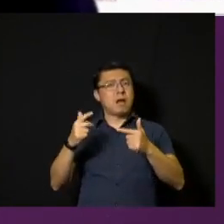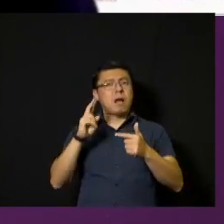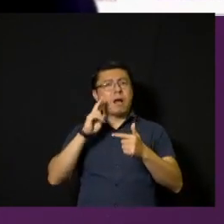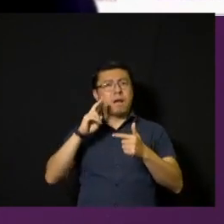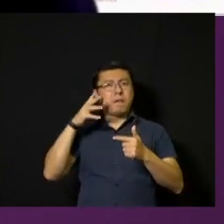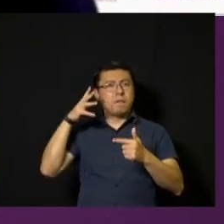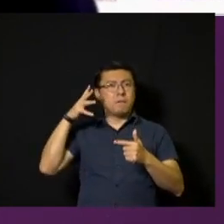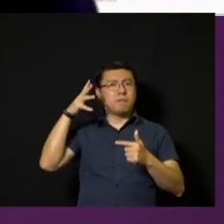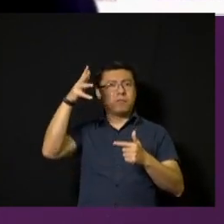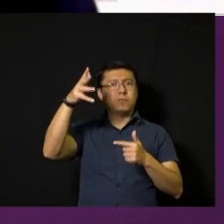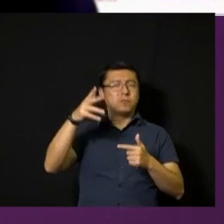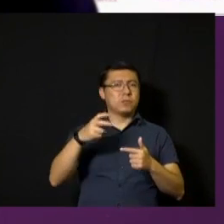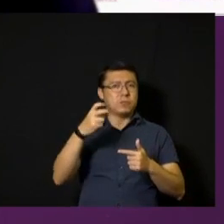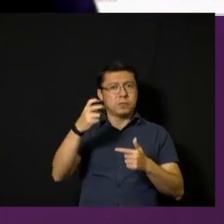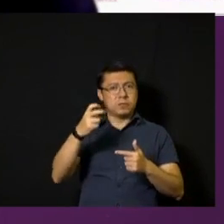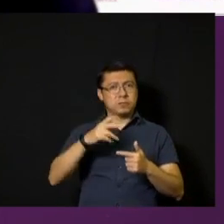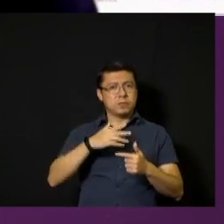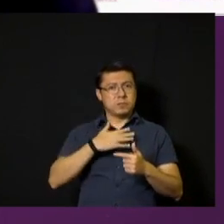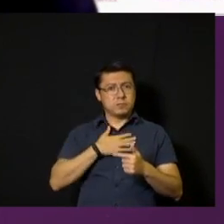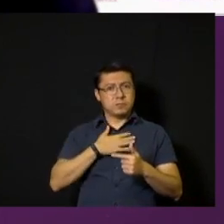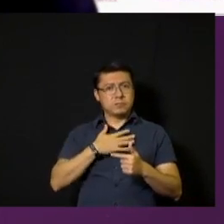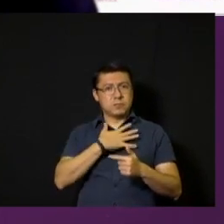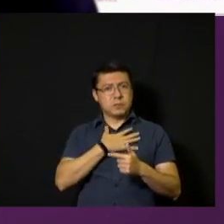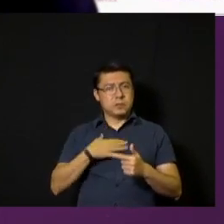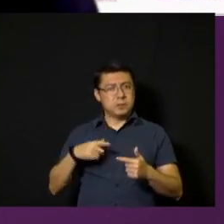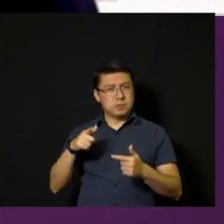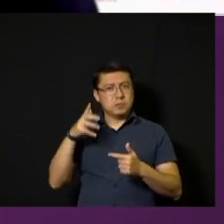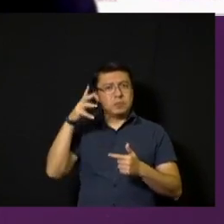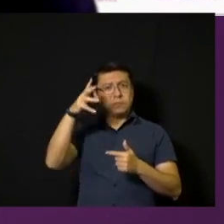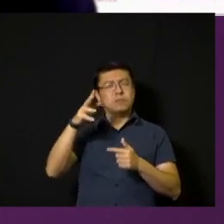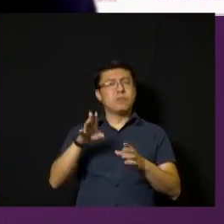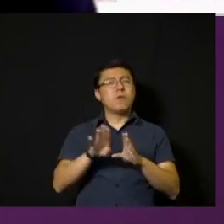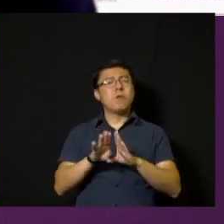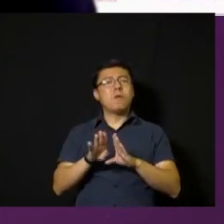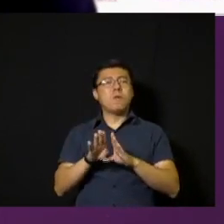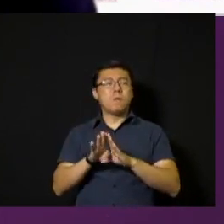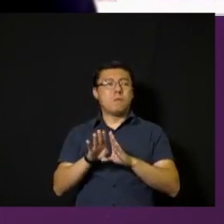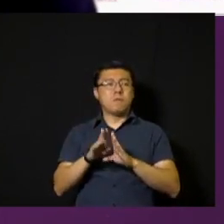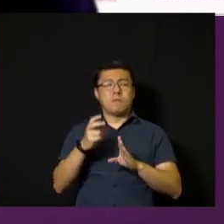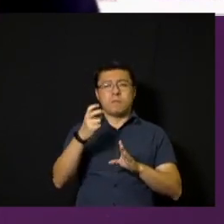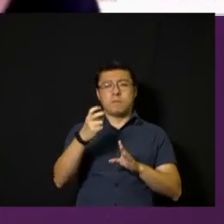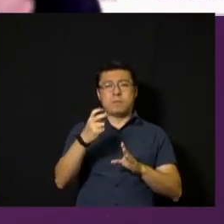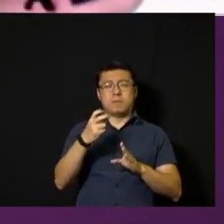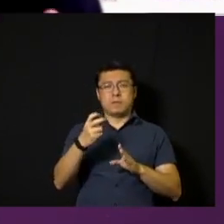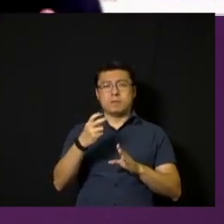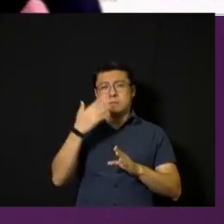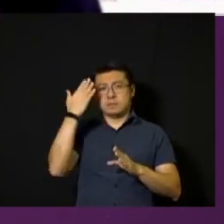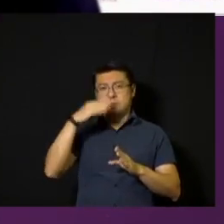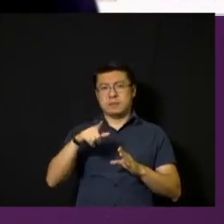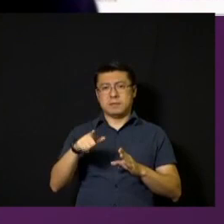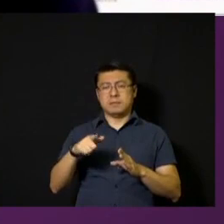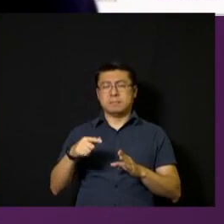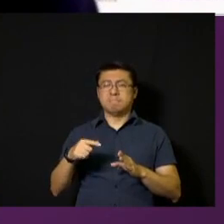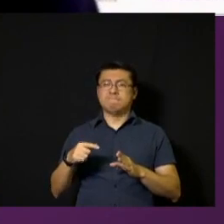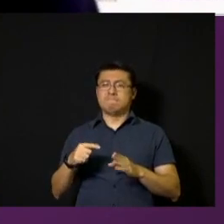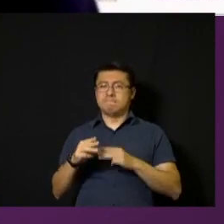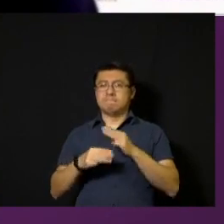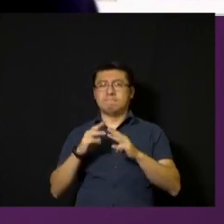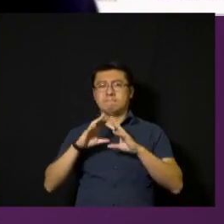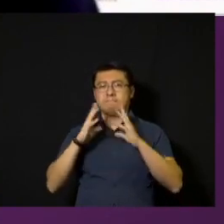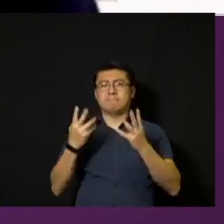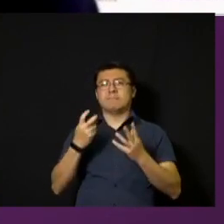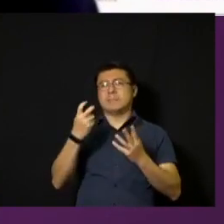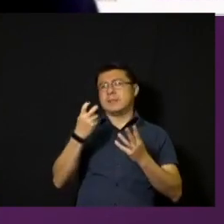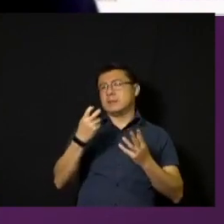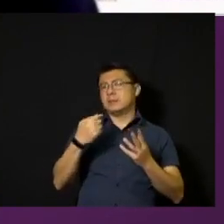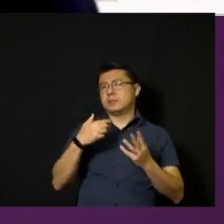and Matthew is with these children of distributors. That's the future. It is understanding what we are living for